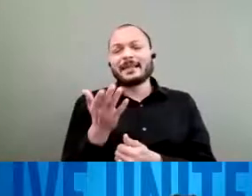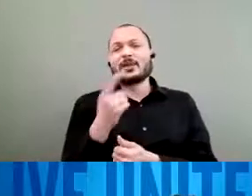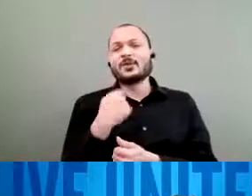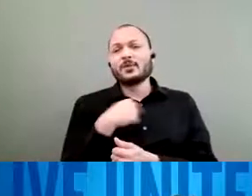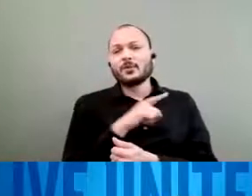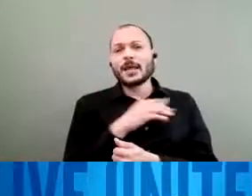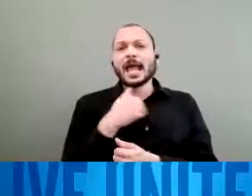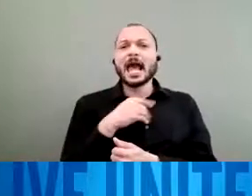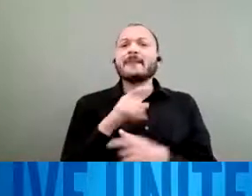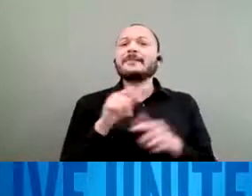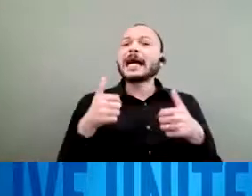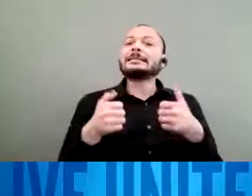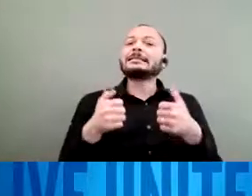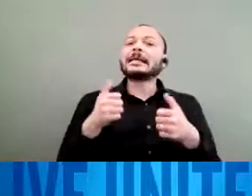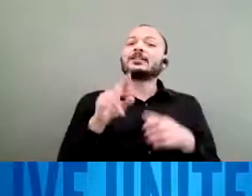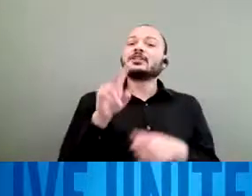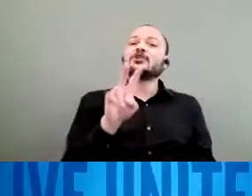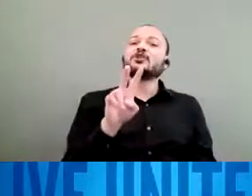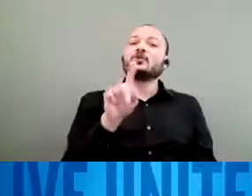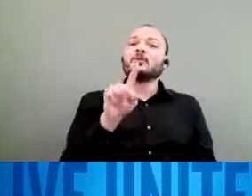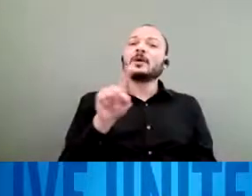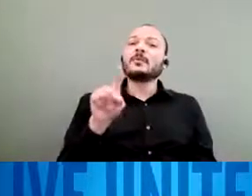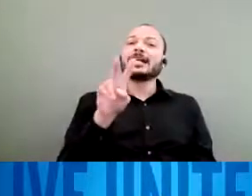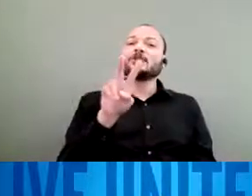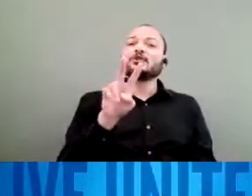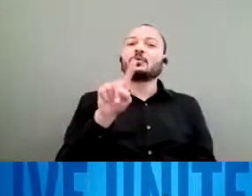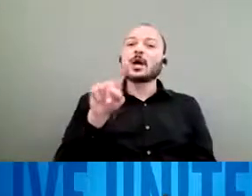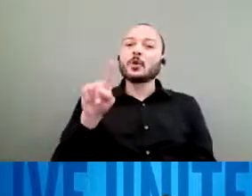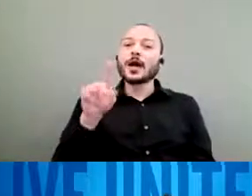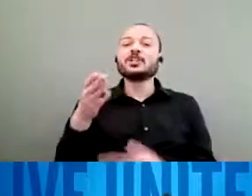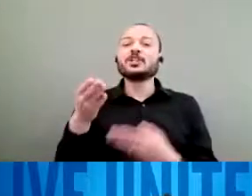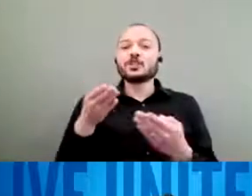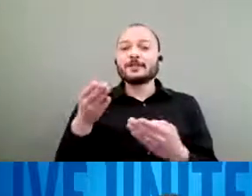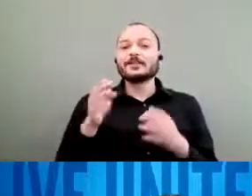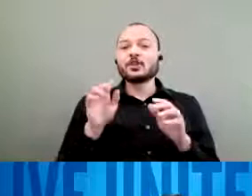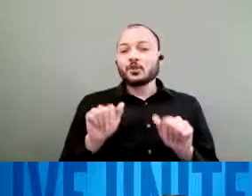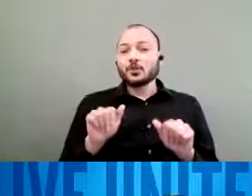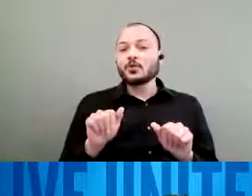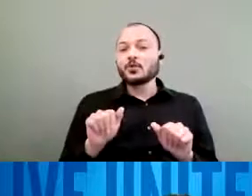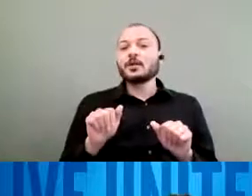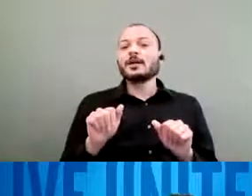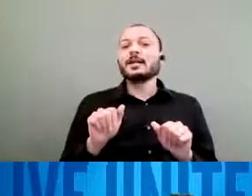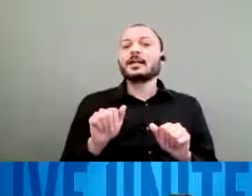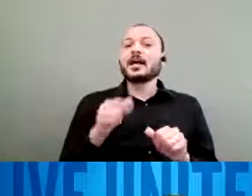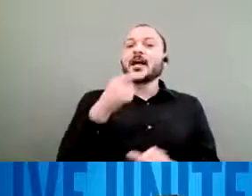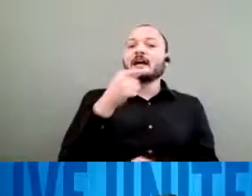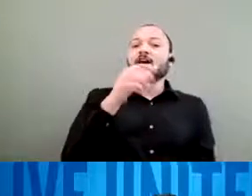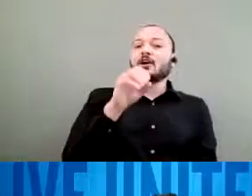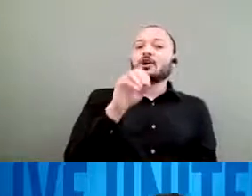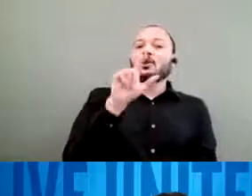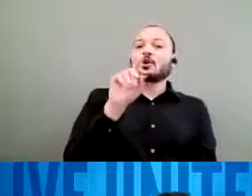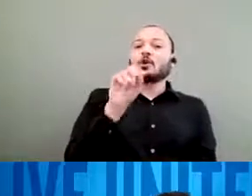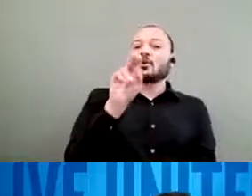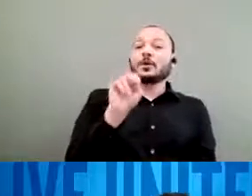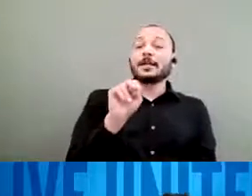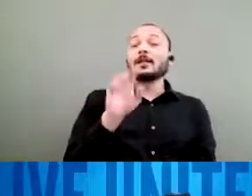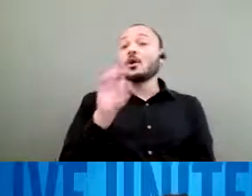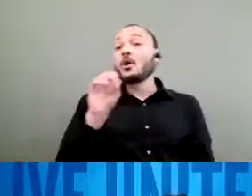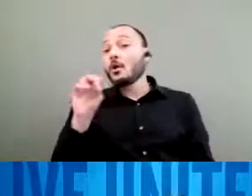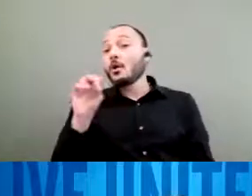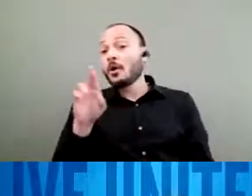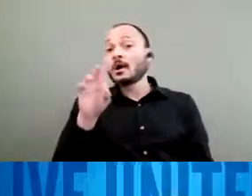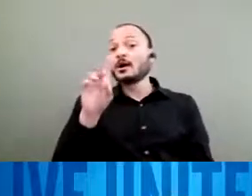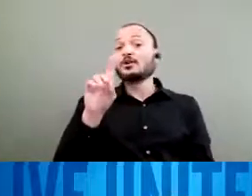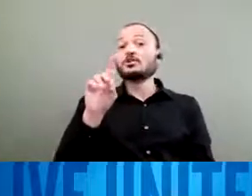text 211 service here. You can text Golden or Dorado or